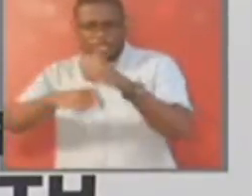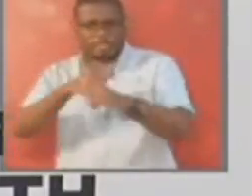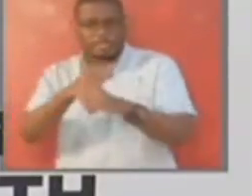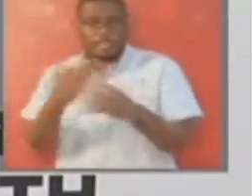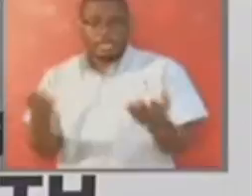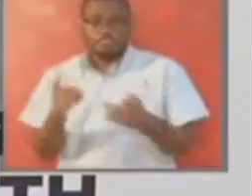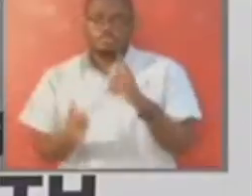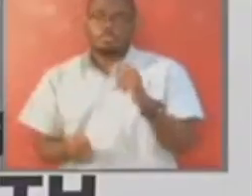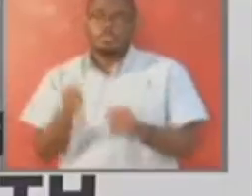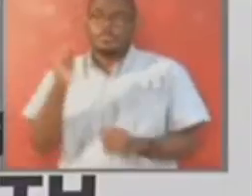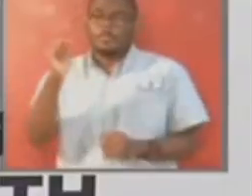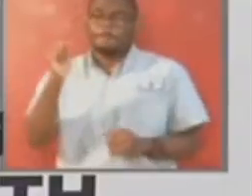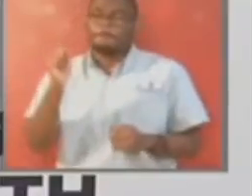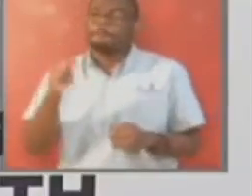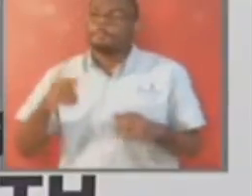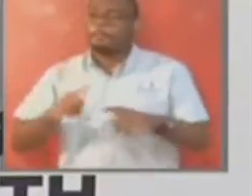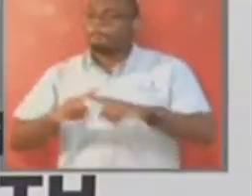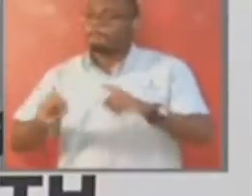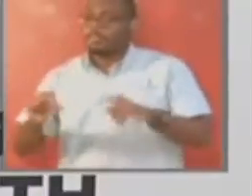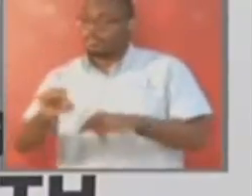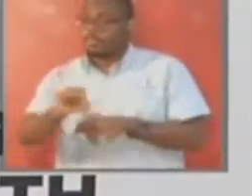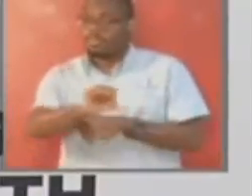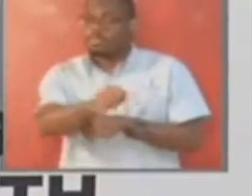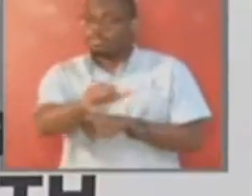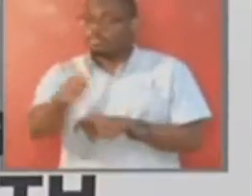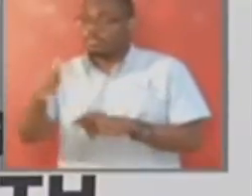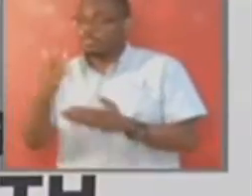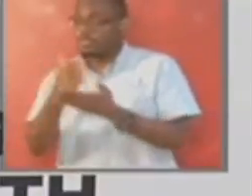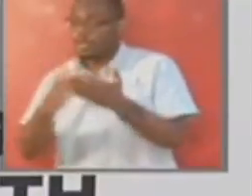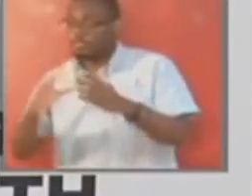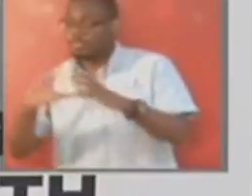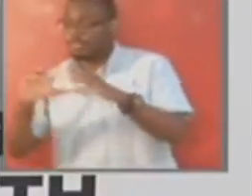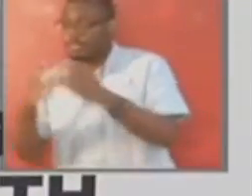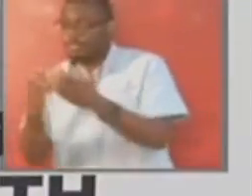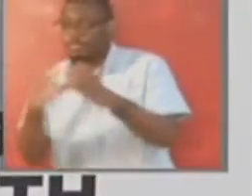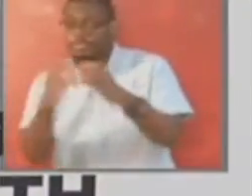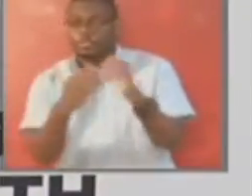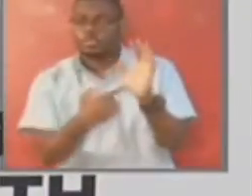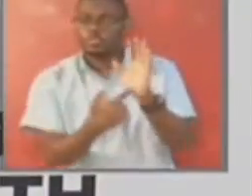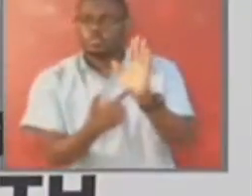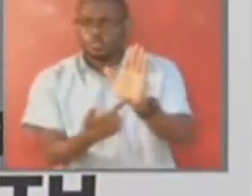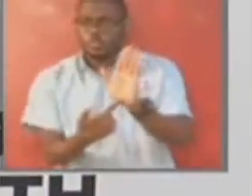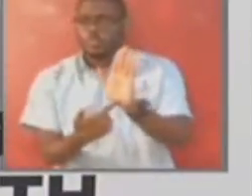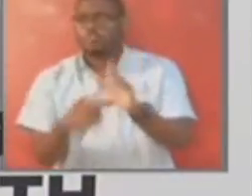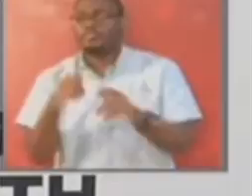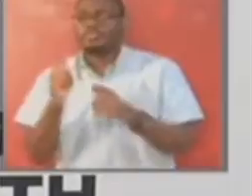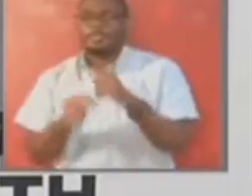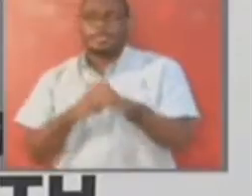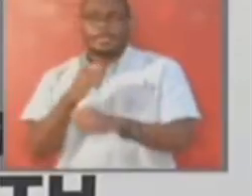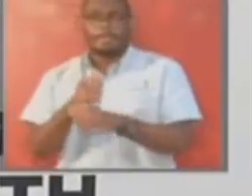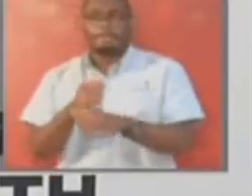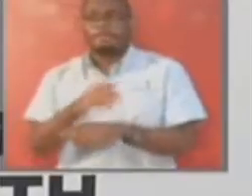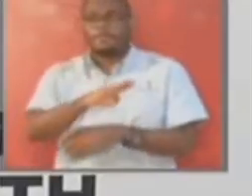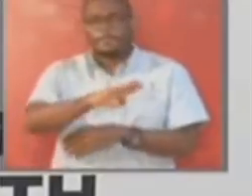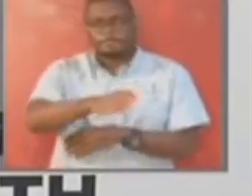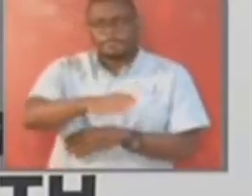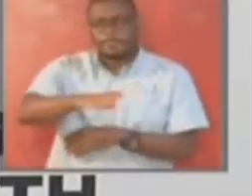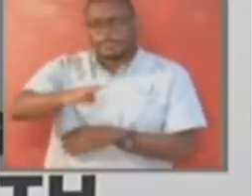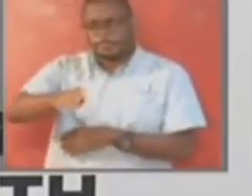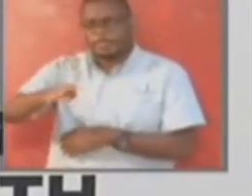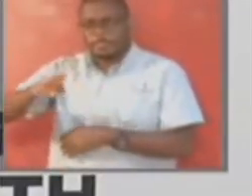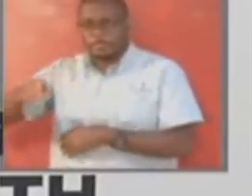of the world to show that there's subtle variances in the subtypes. However, it has not been